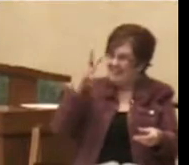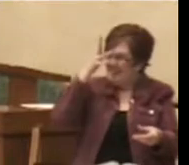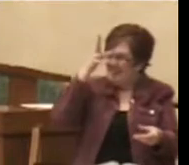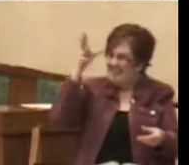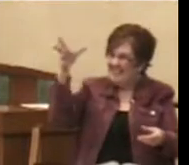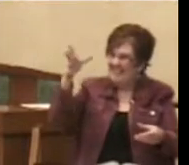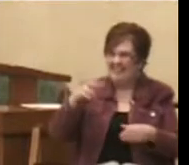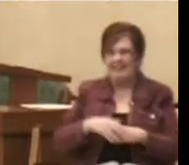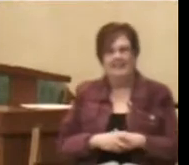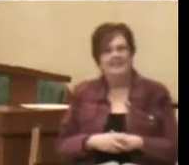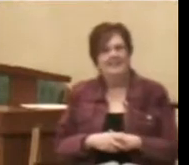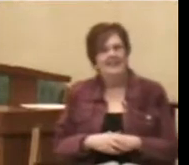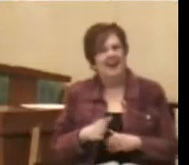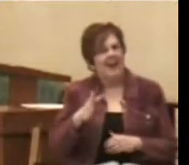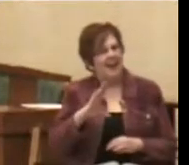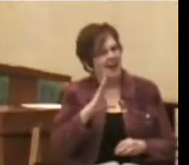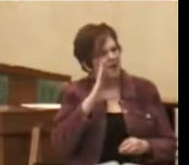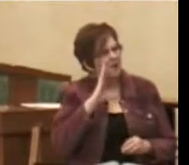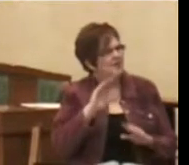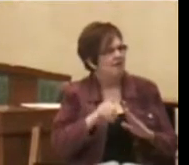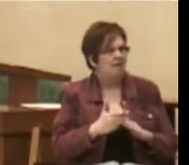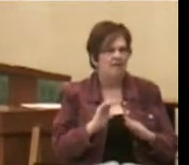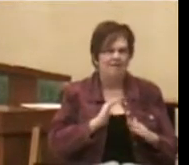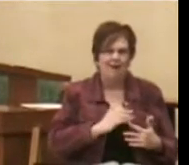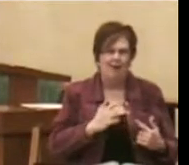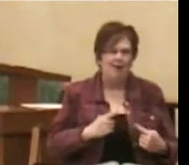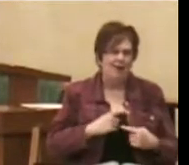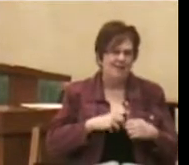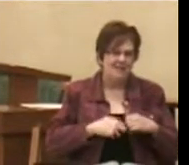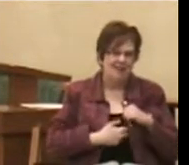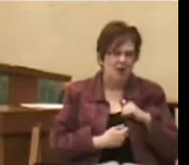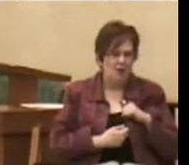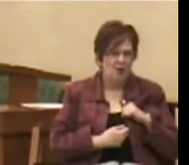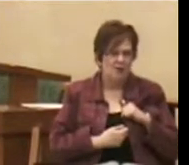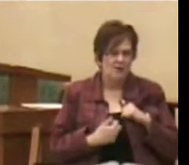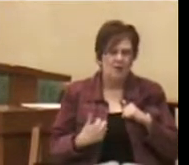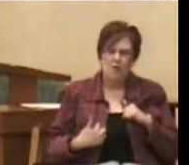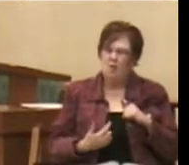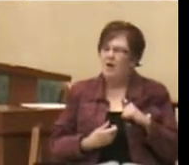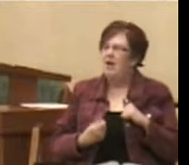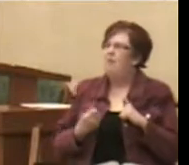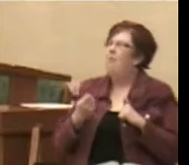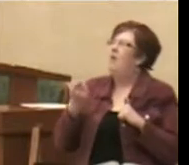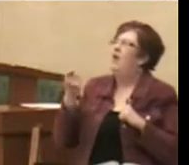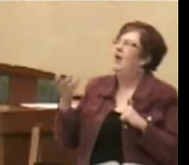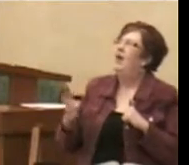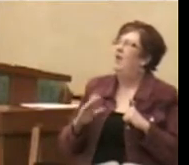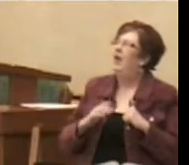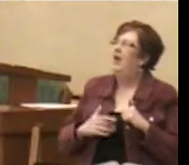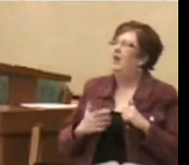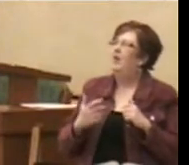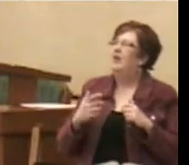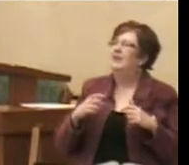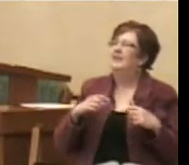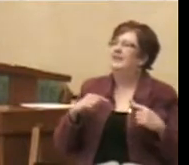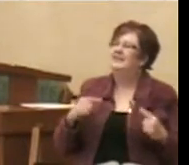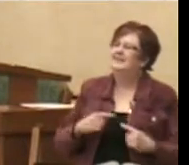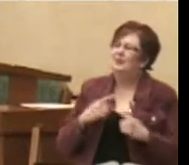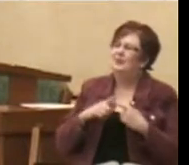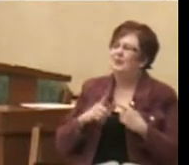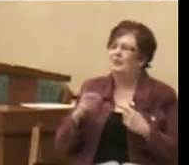God even knows all of our sorrows. As we pour out our sorrows to God, it is like a little